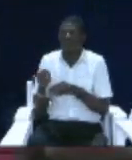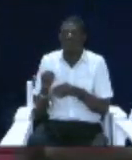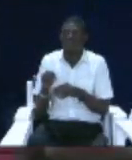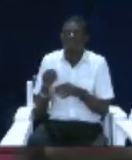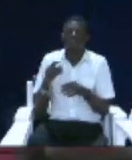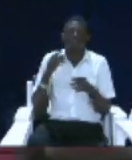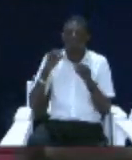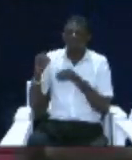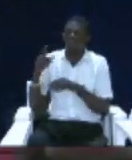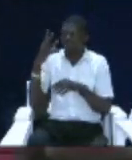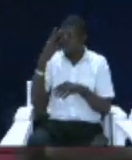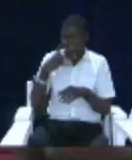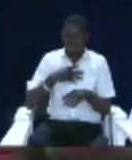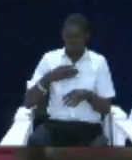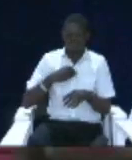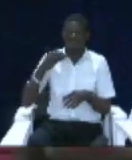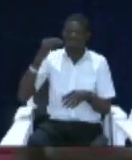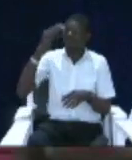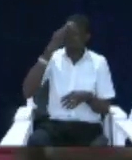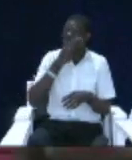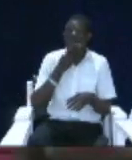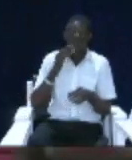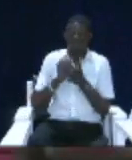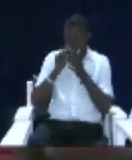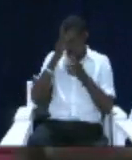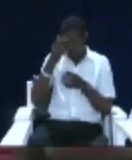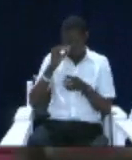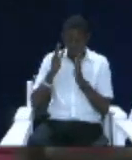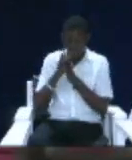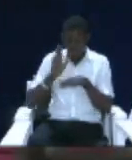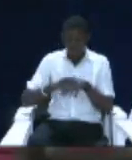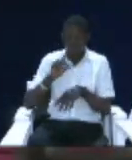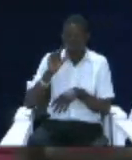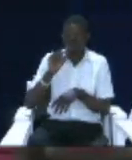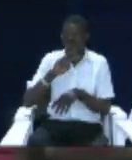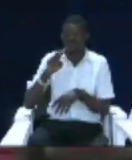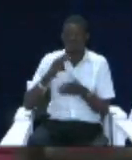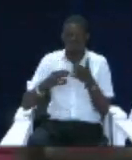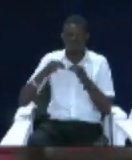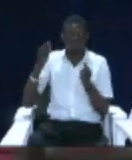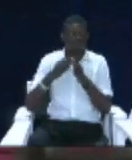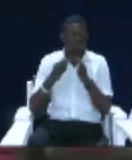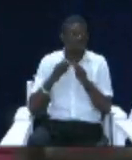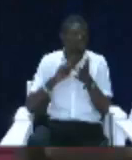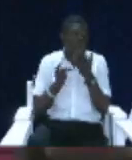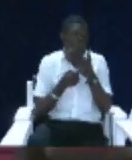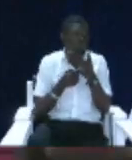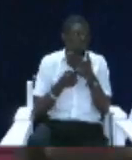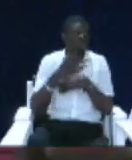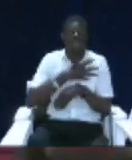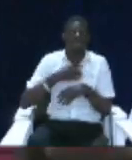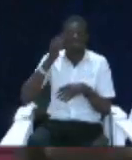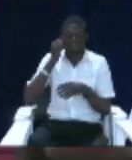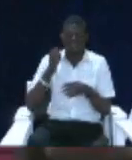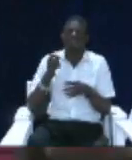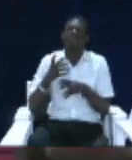the handkerchief, on which Daddy had prayed at the 2022 Holy Ghost Congress program, and she